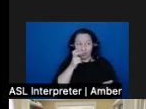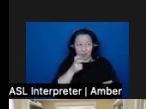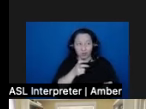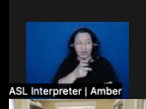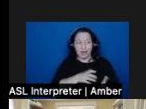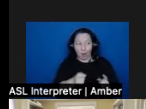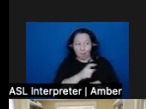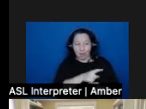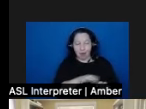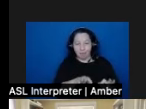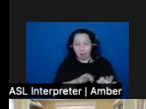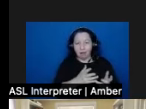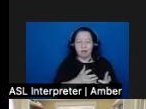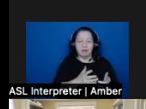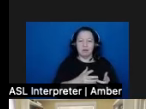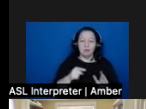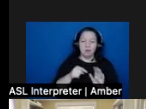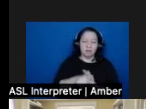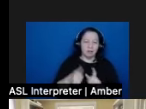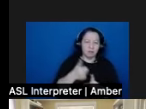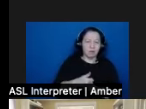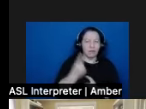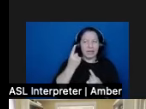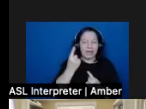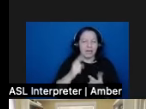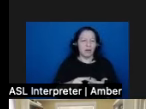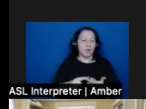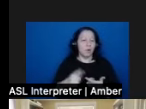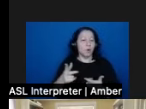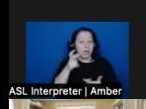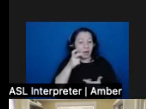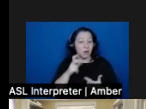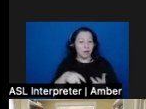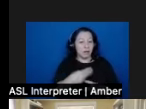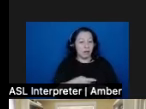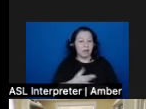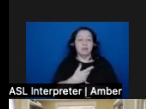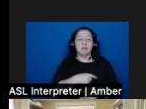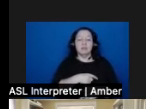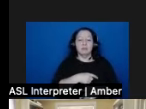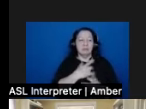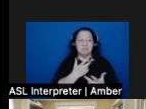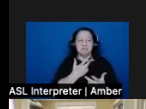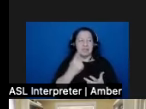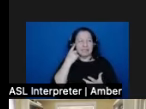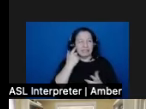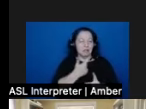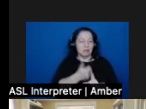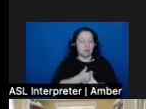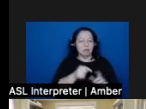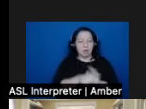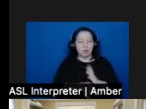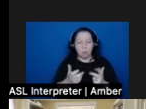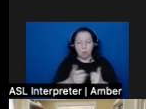ideation and hearing homicidal ideation, and we talked about the difference between